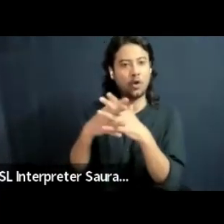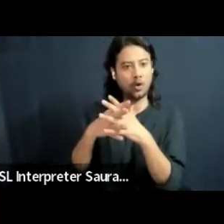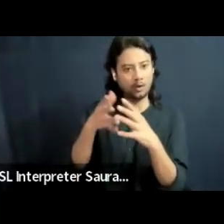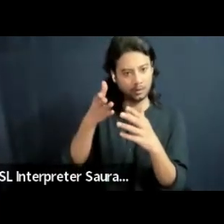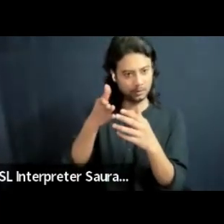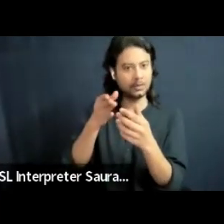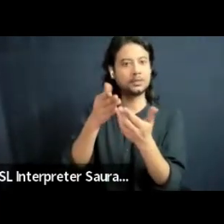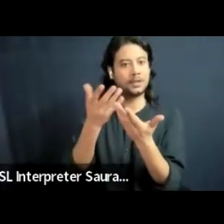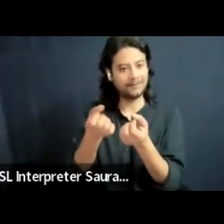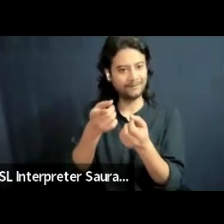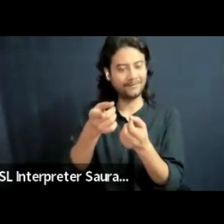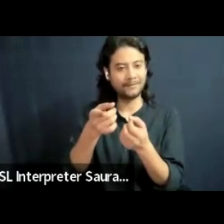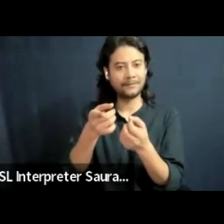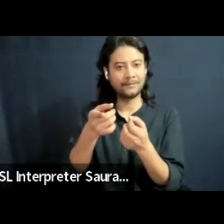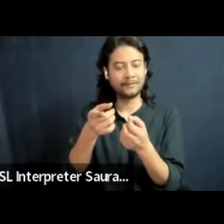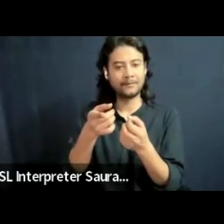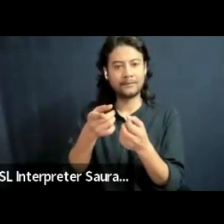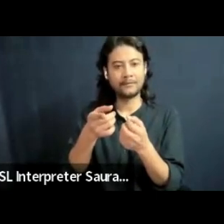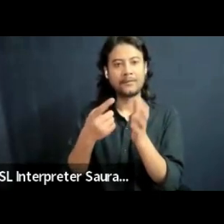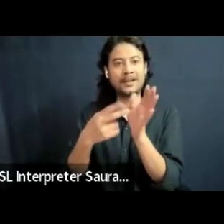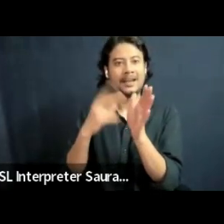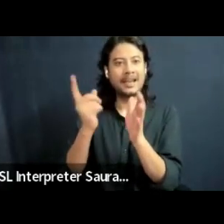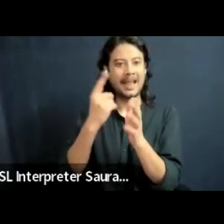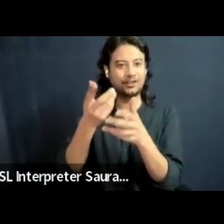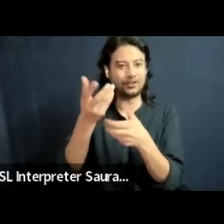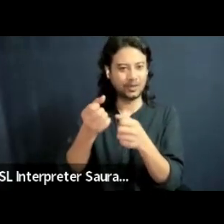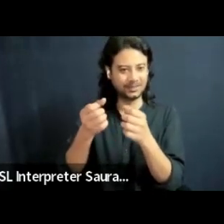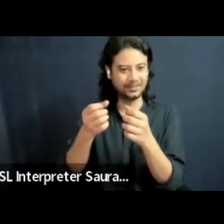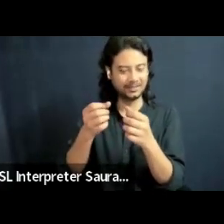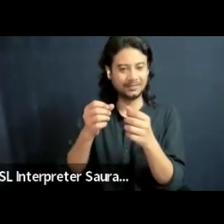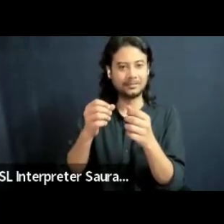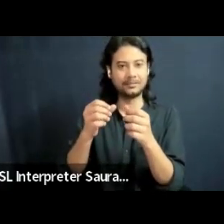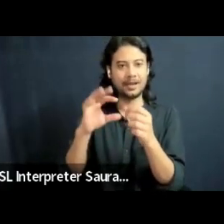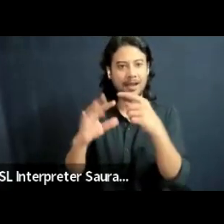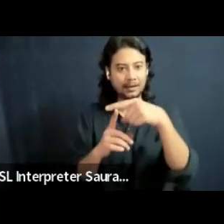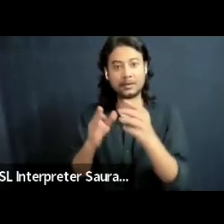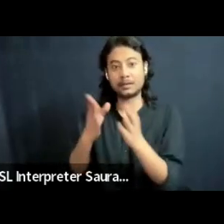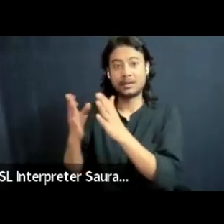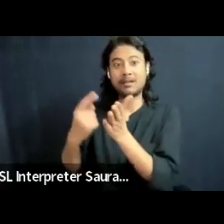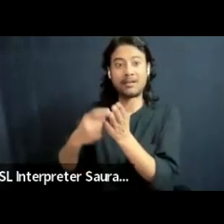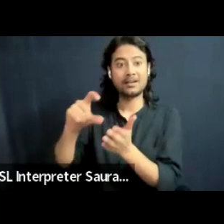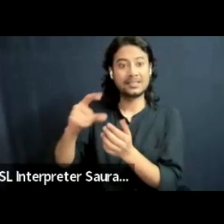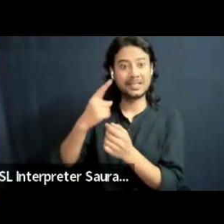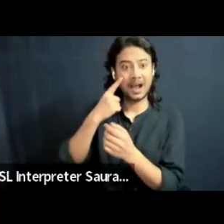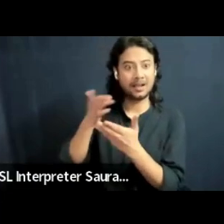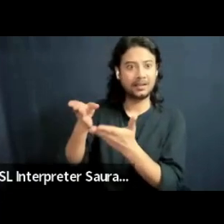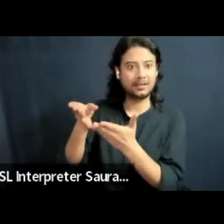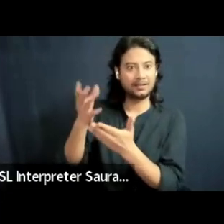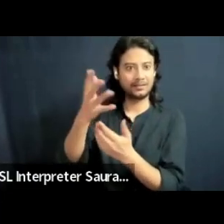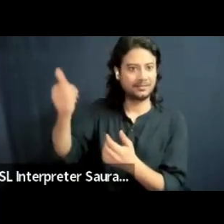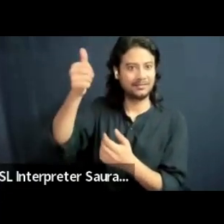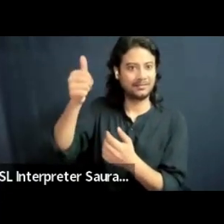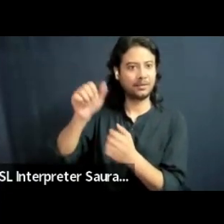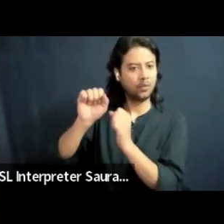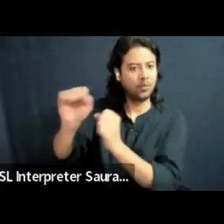of India Act, which deals with all the personnel that have to be there for disability. And these laws have not